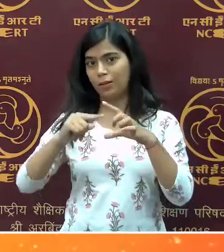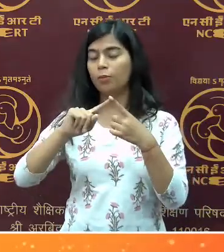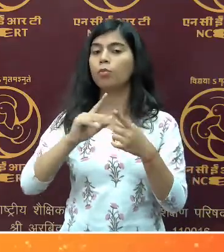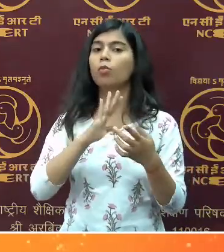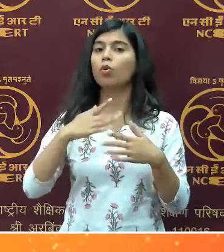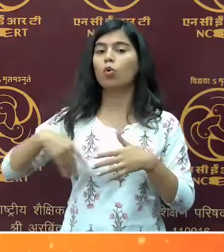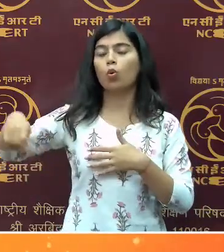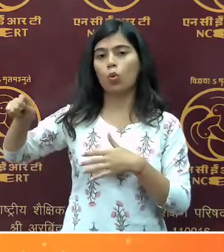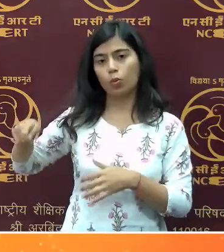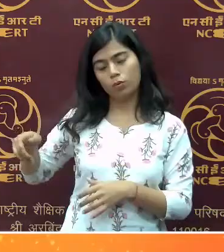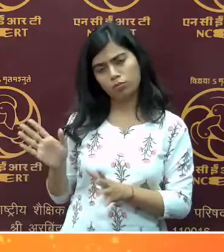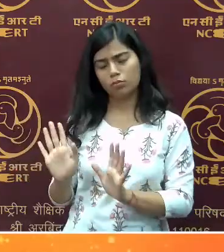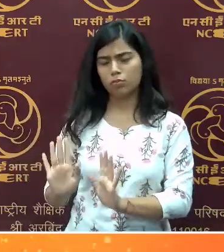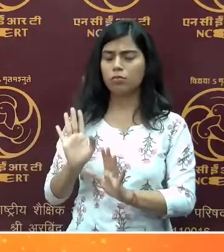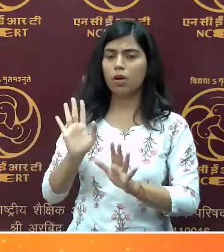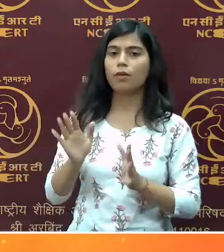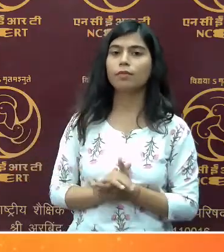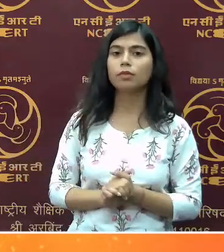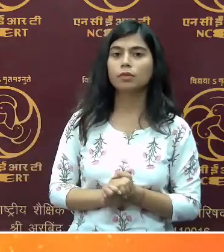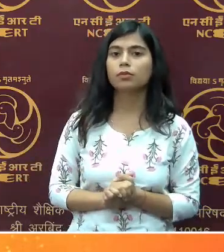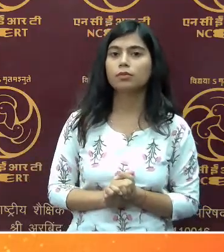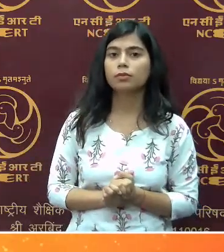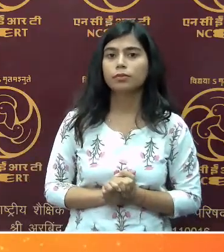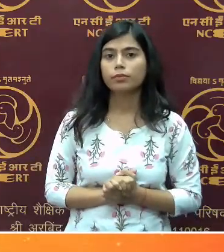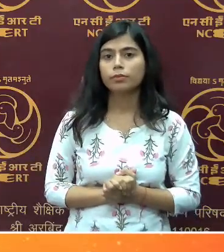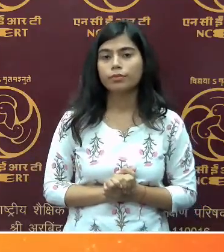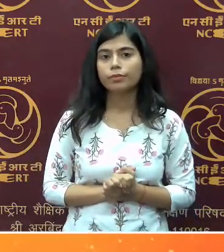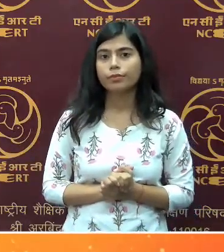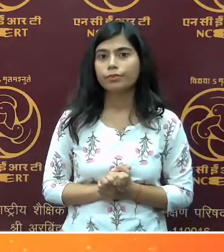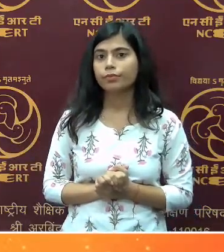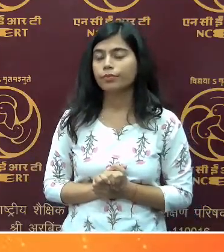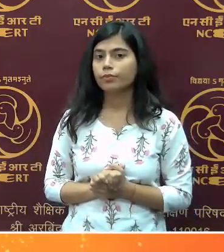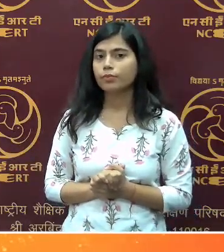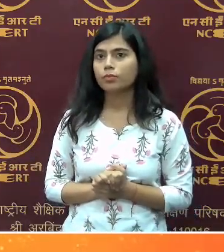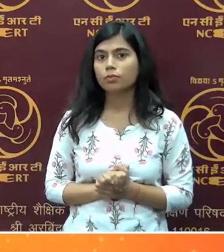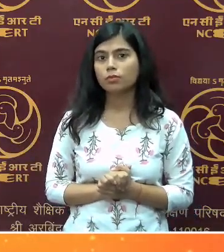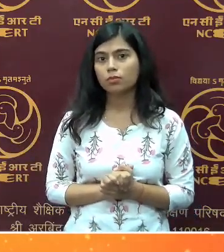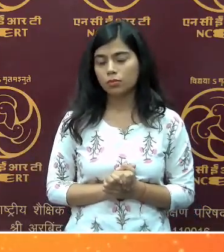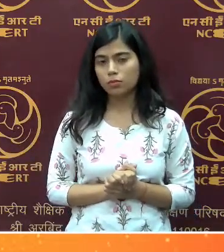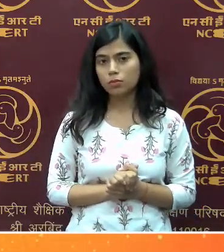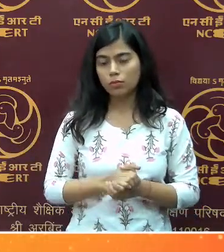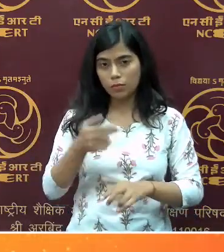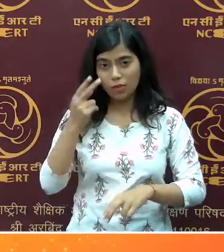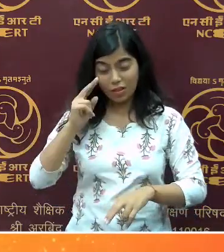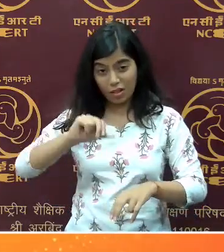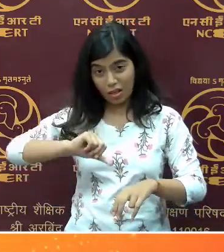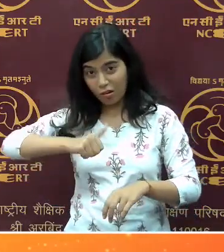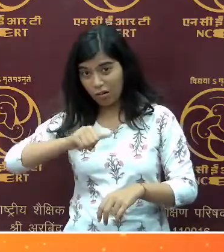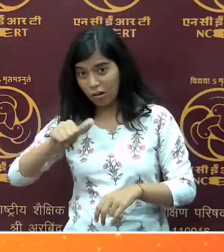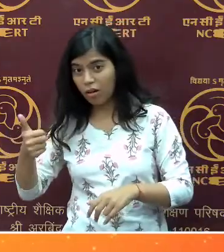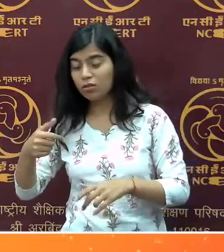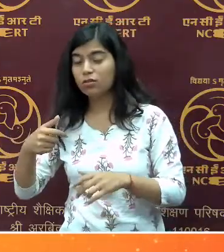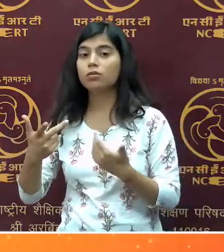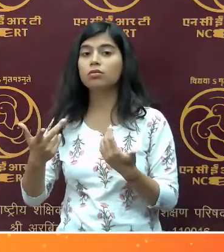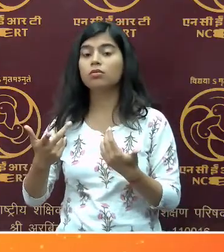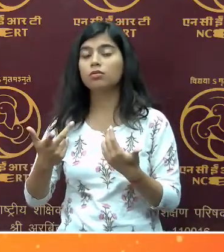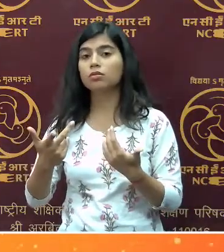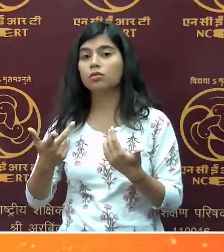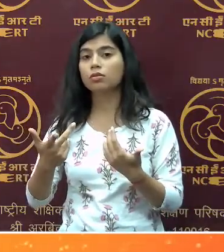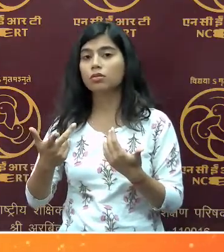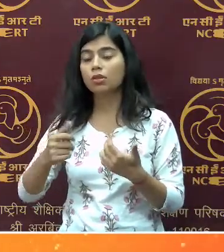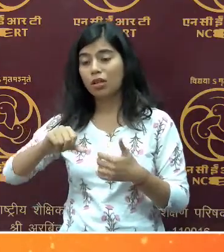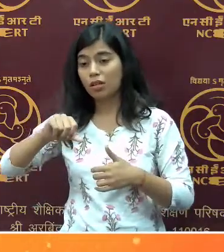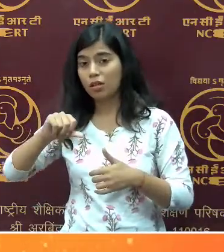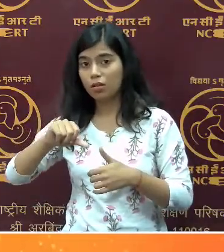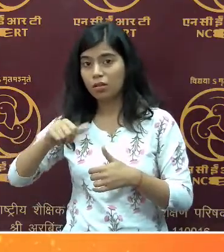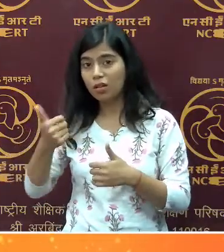Supreme Court in the case of violation of human rights, fundamental rights. In other type of writs like other